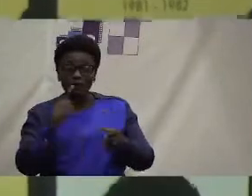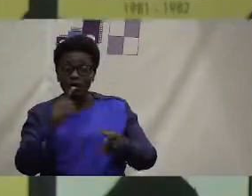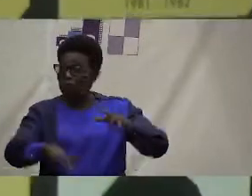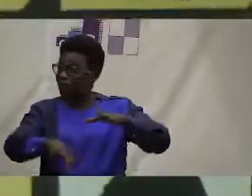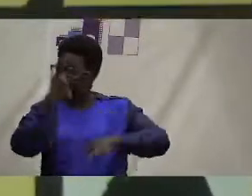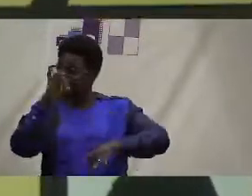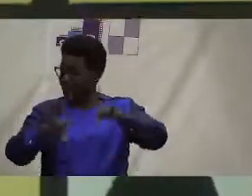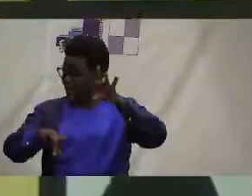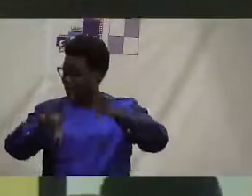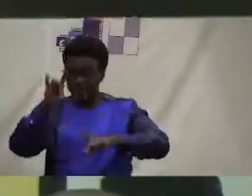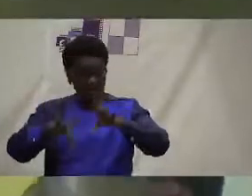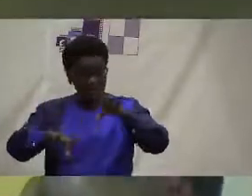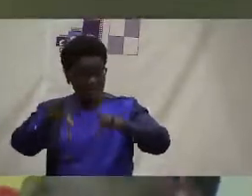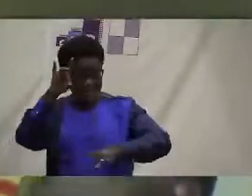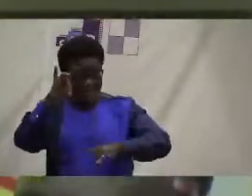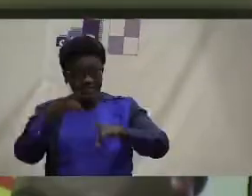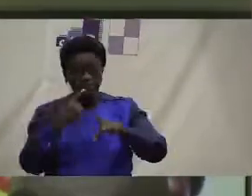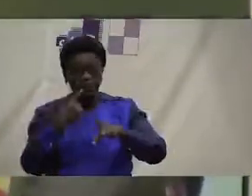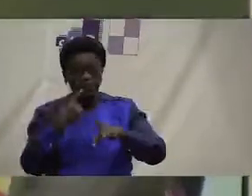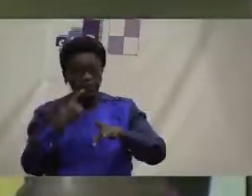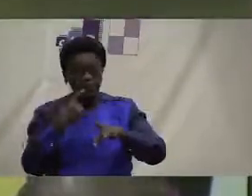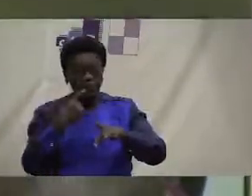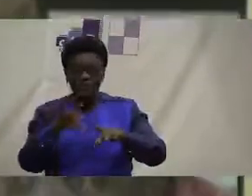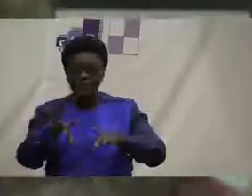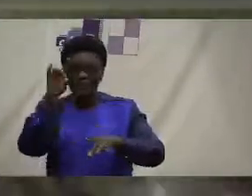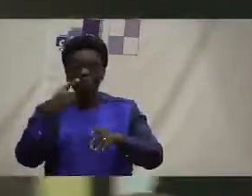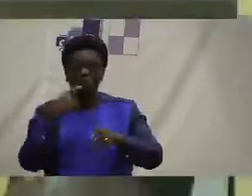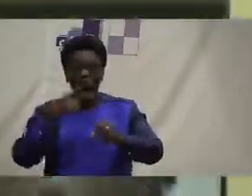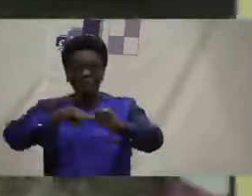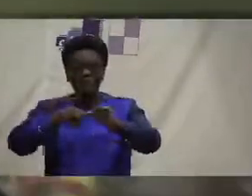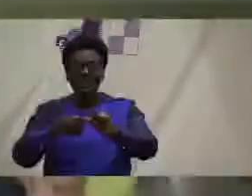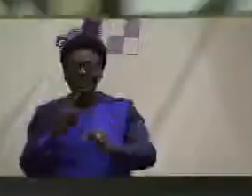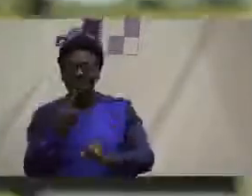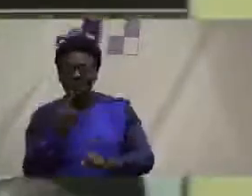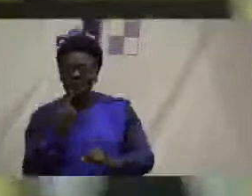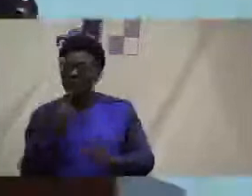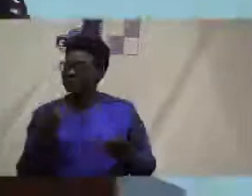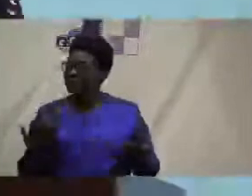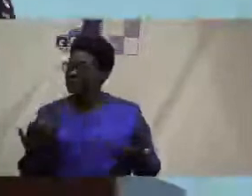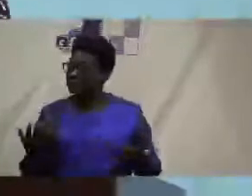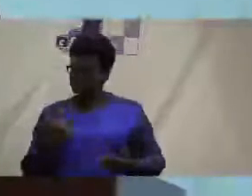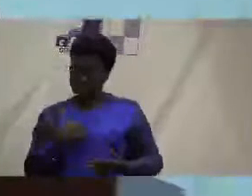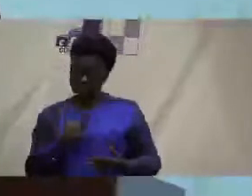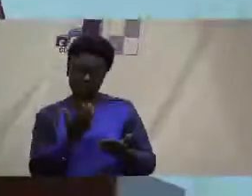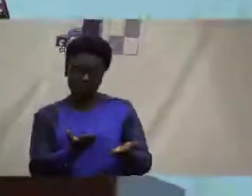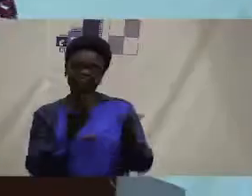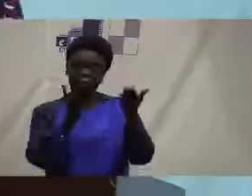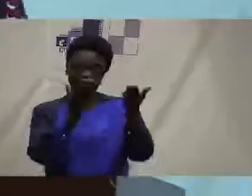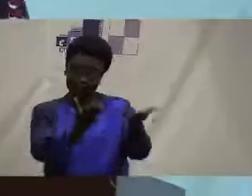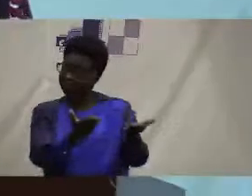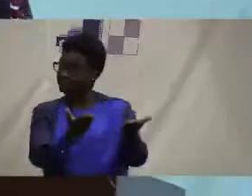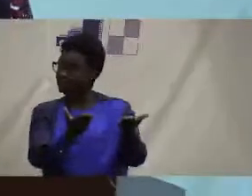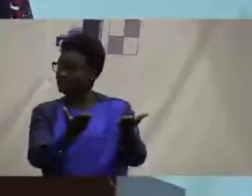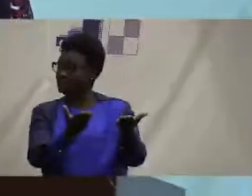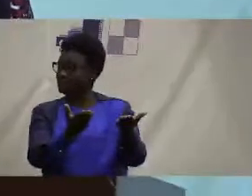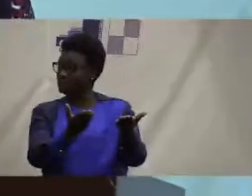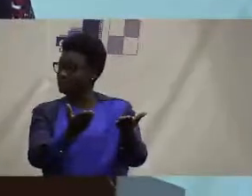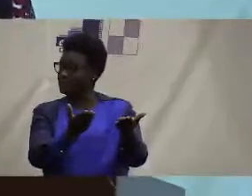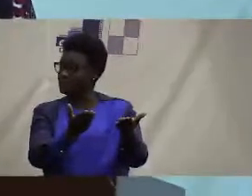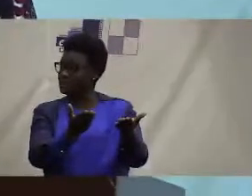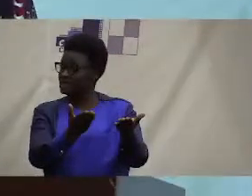fund, right, to detect how they also do the activities. I would suggest that instead